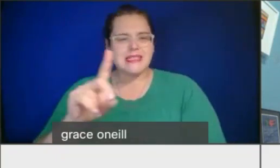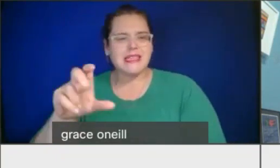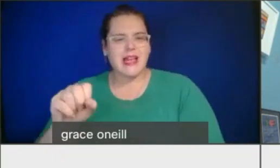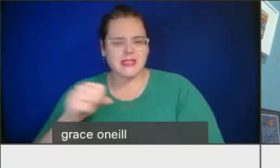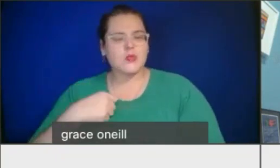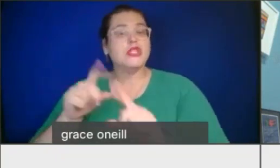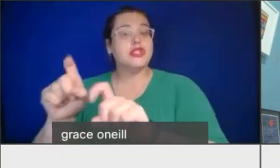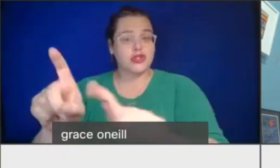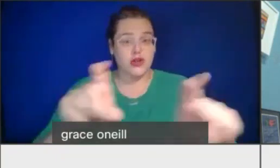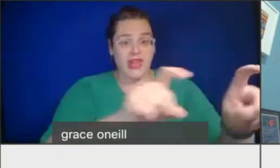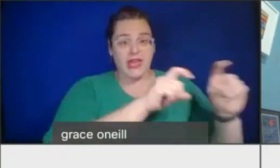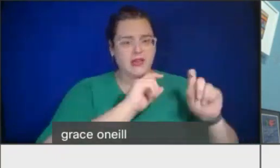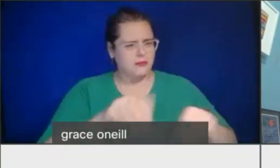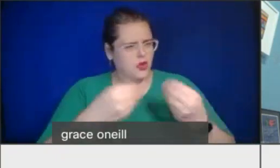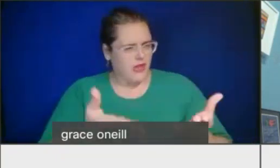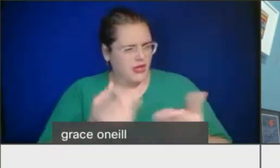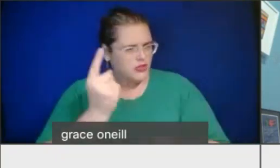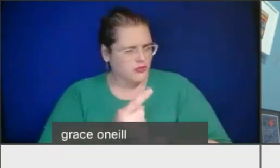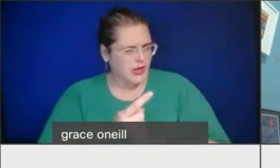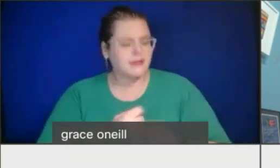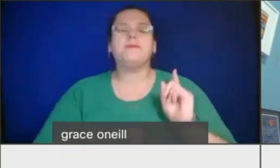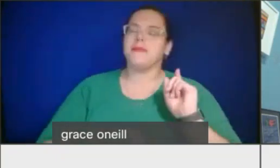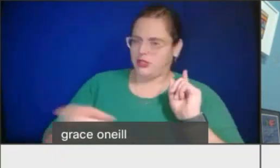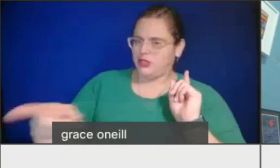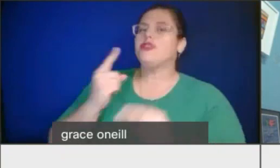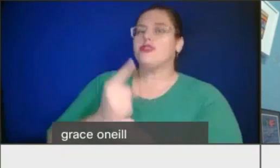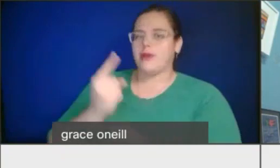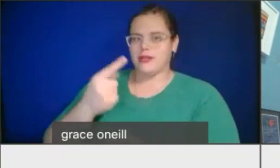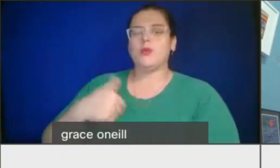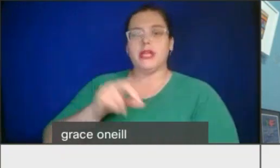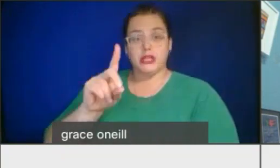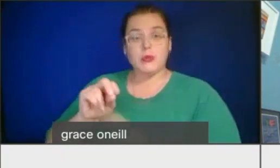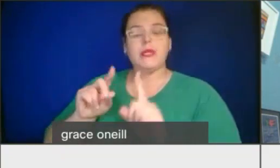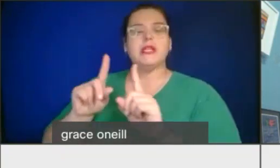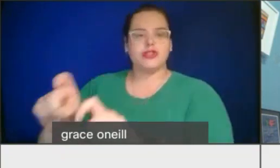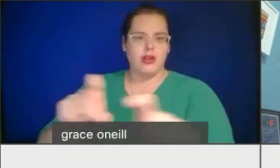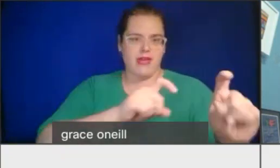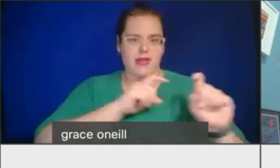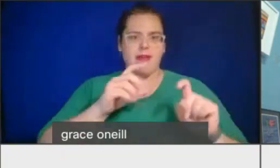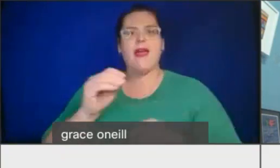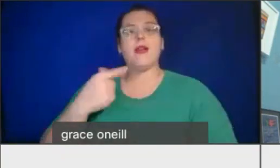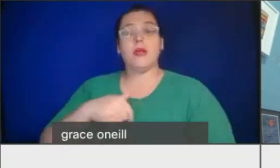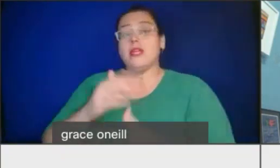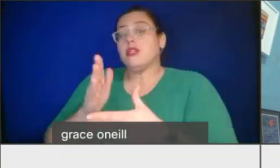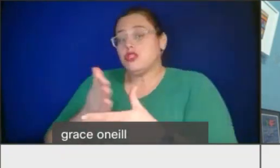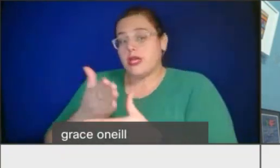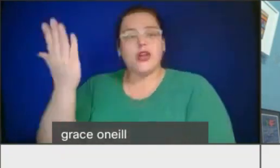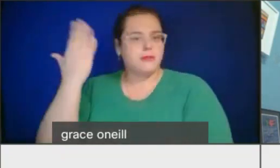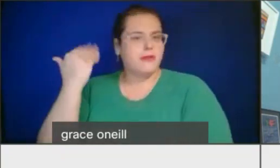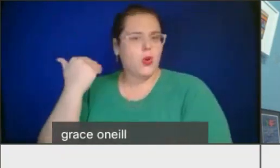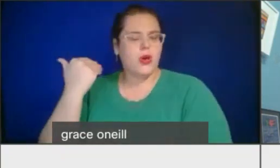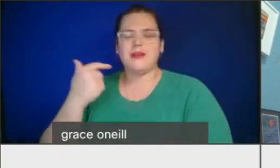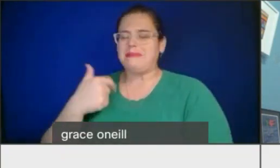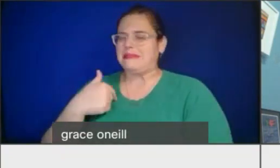you are correct. We surveyed providers and shared that information. And I know